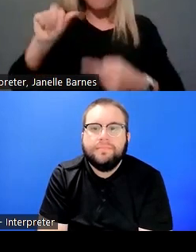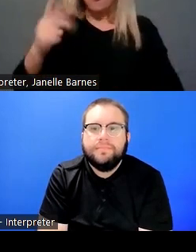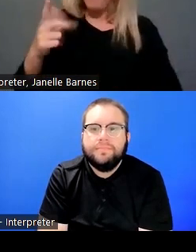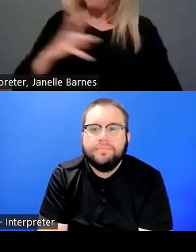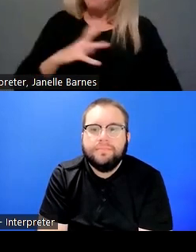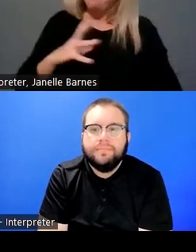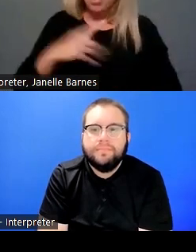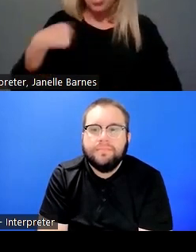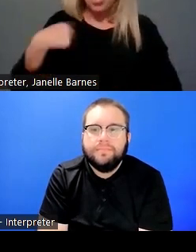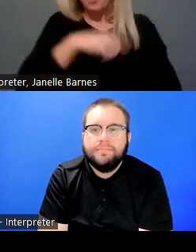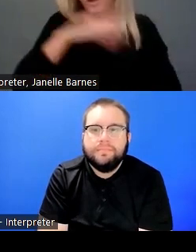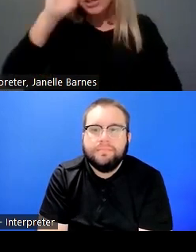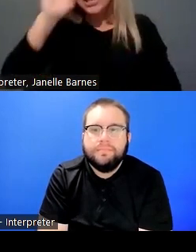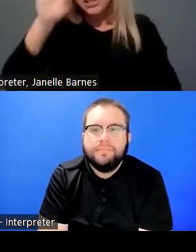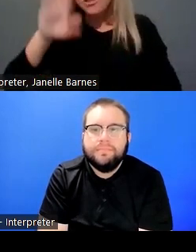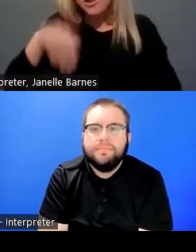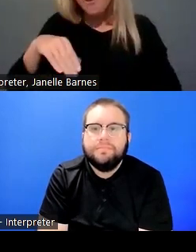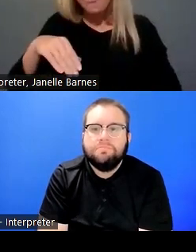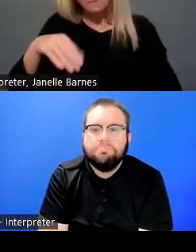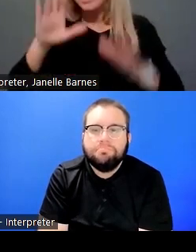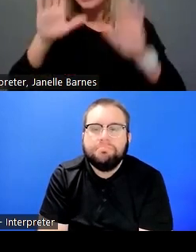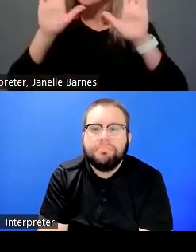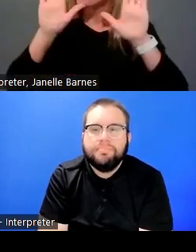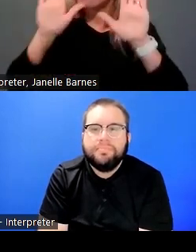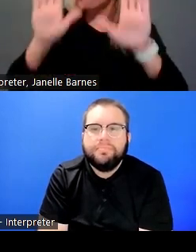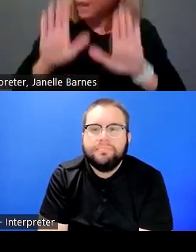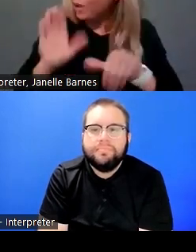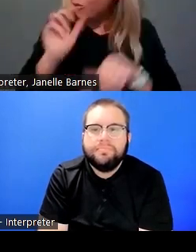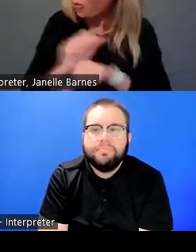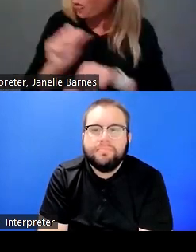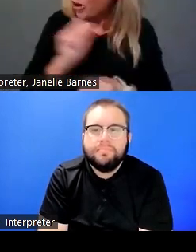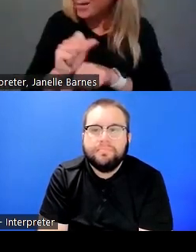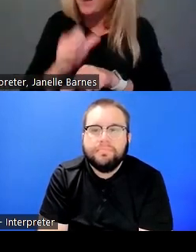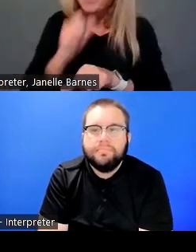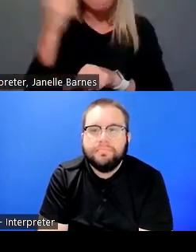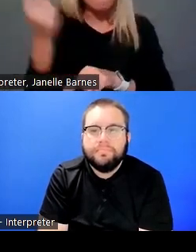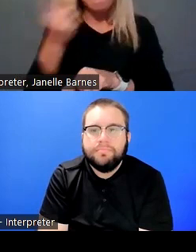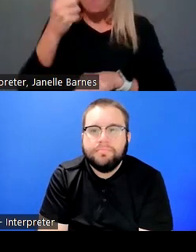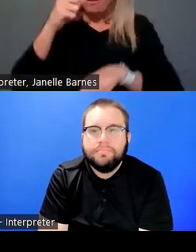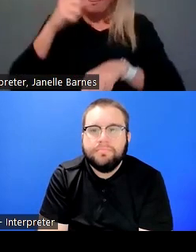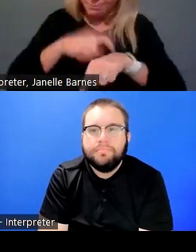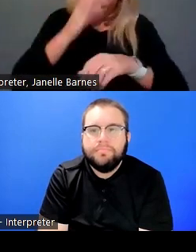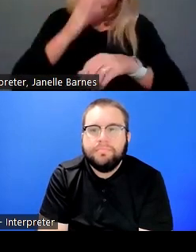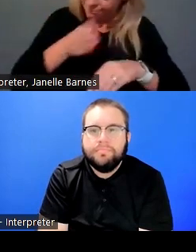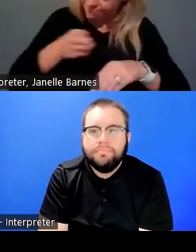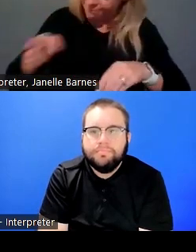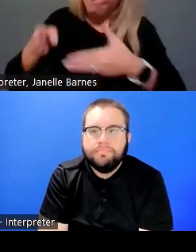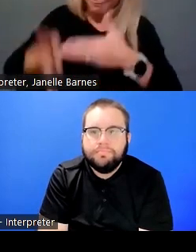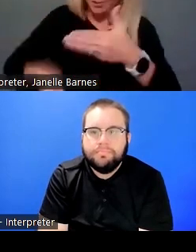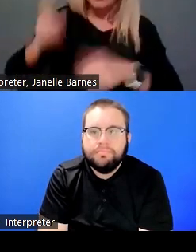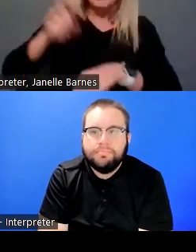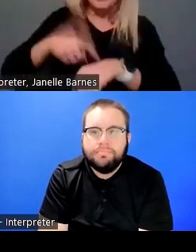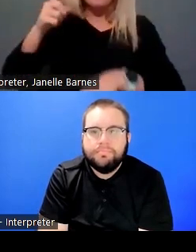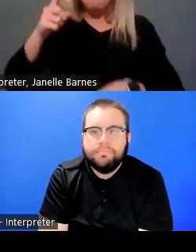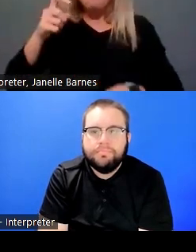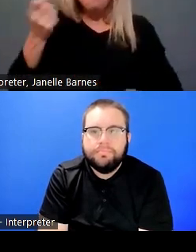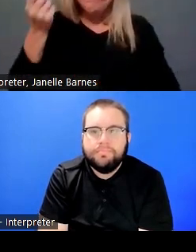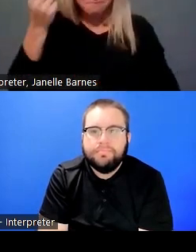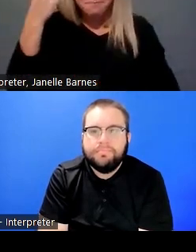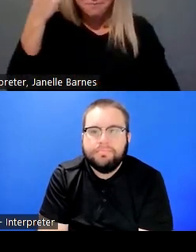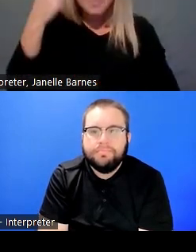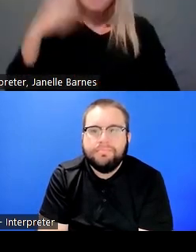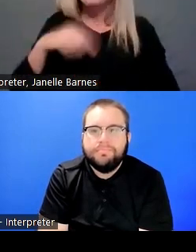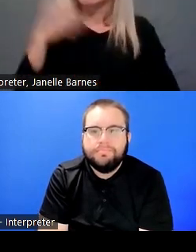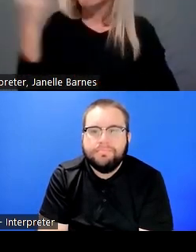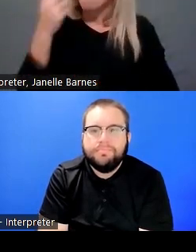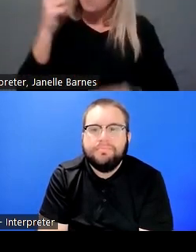that um, great work doesn't always follow a timeline. So, but again, always